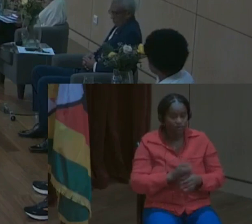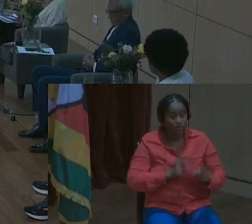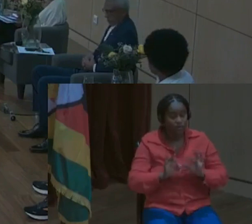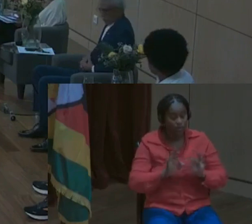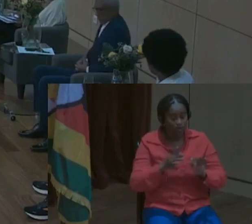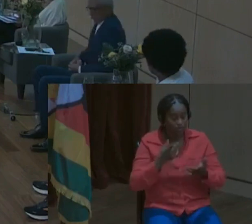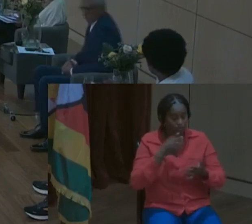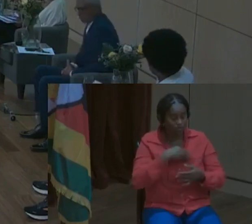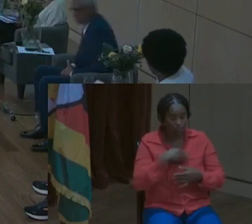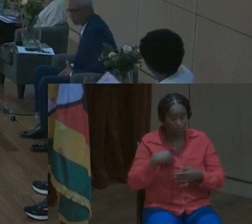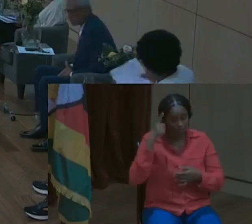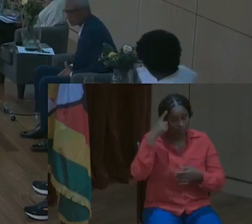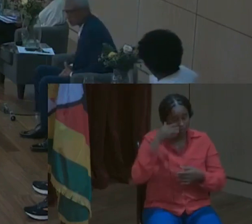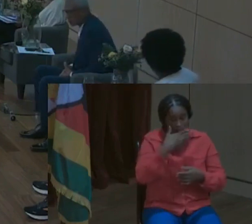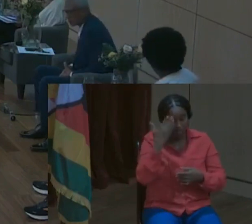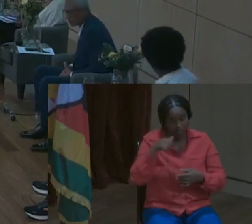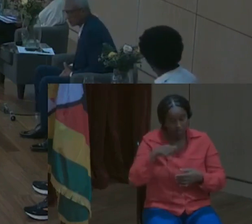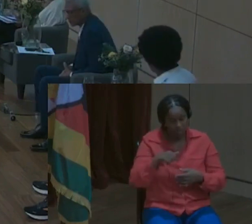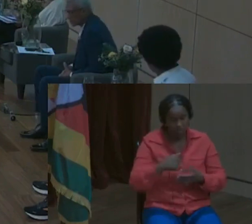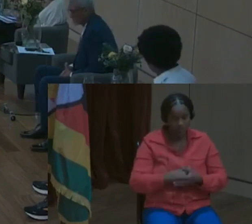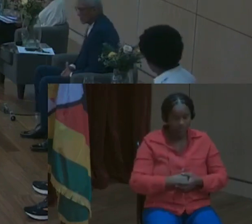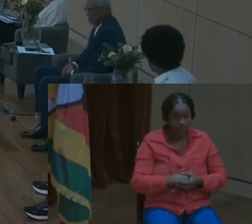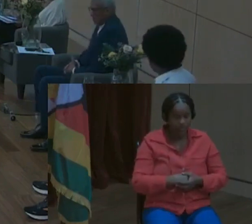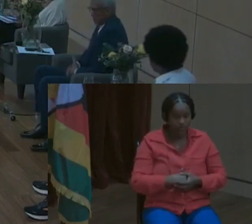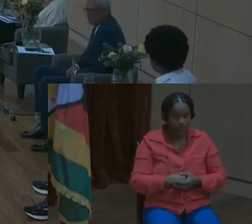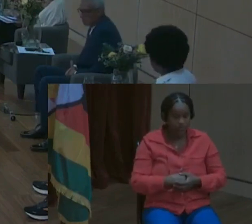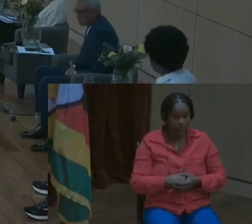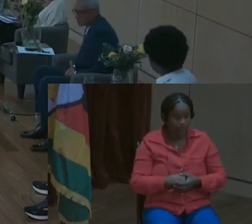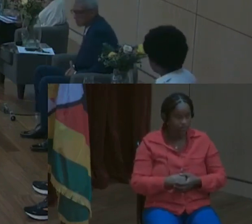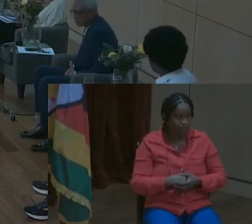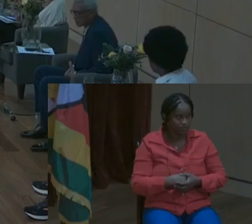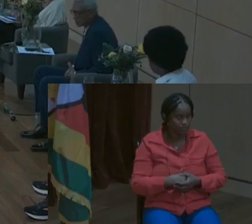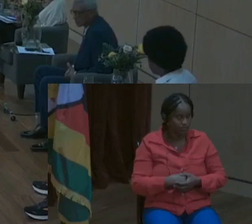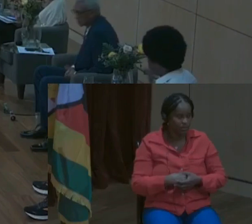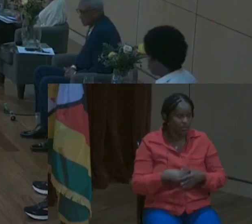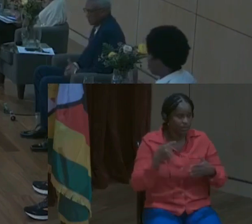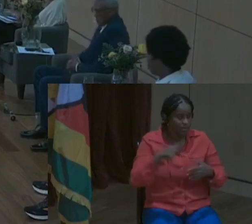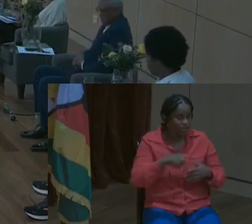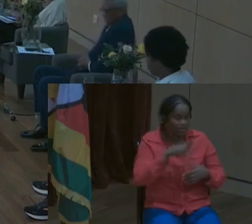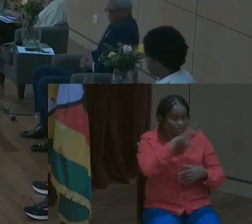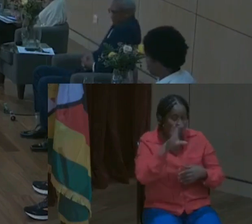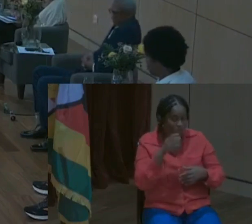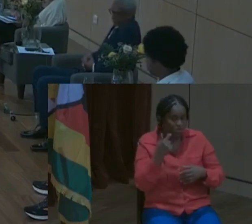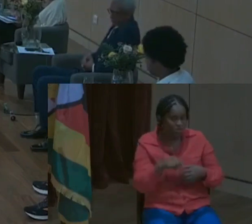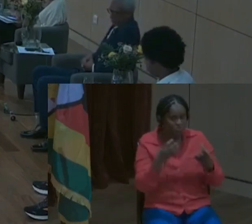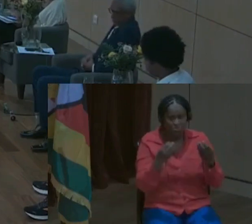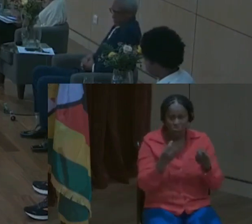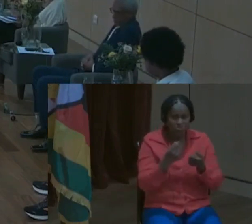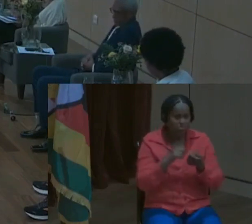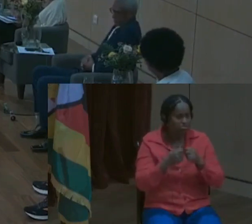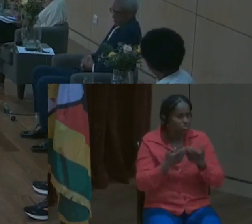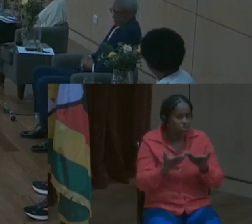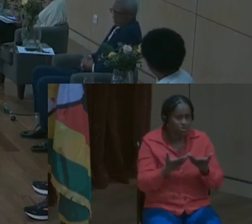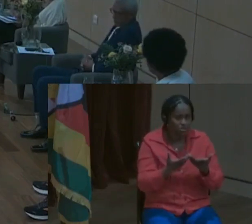suicide rate in the world in this region, which is a problem. We have a lot of stigma. 50% of countries don't even have a mental health